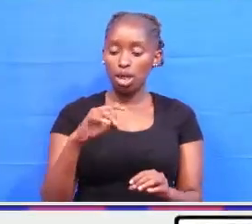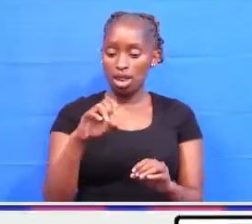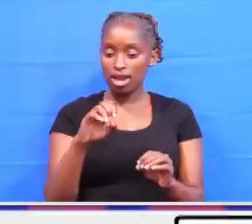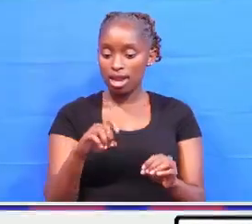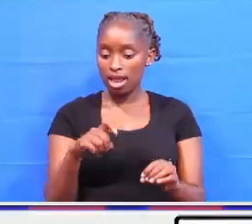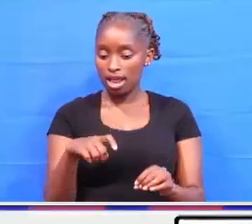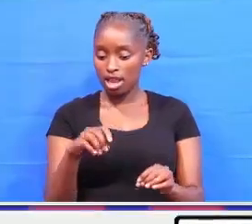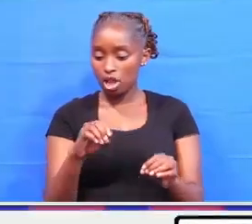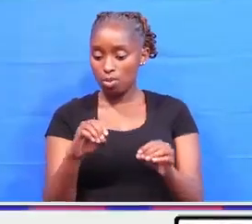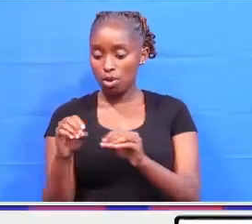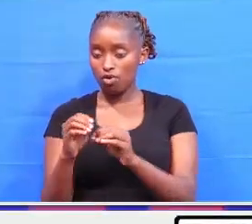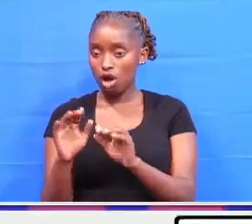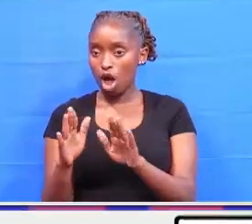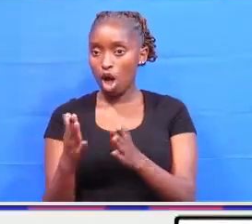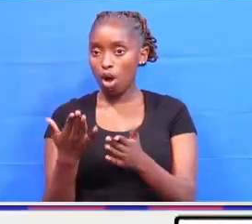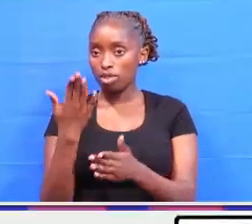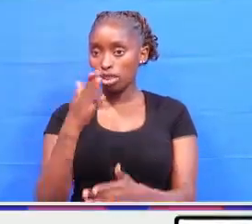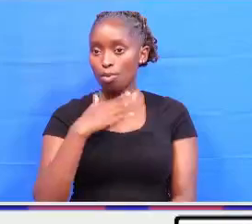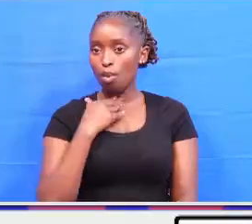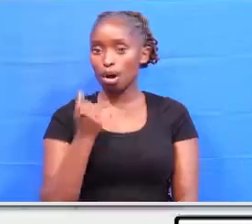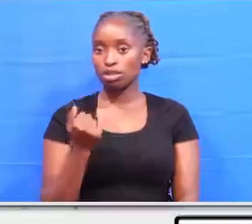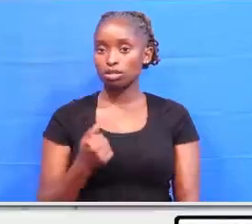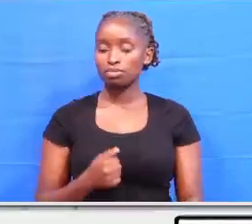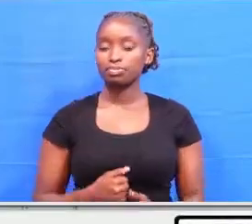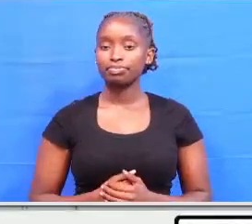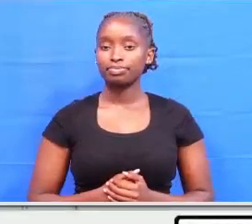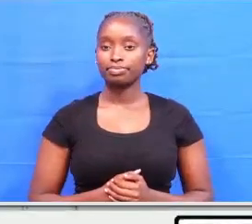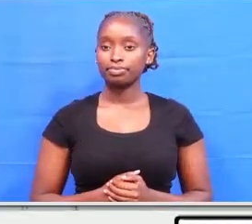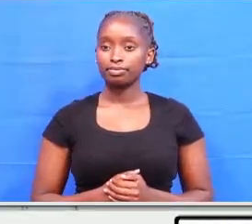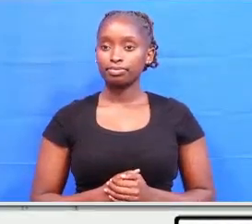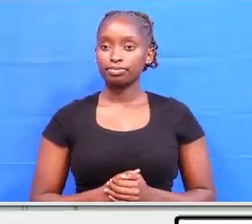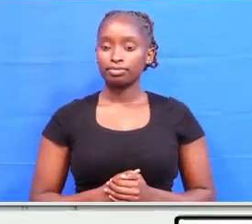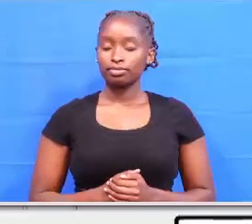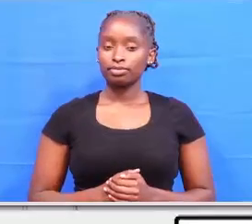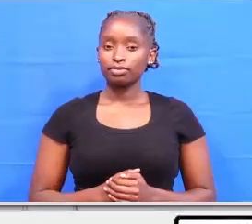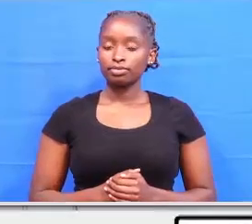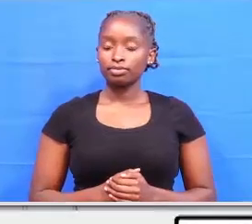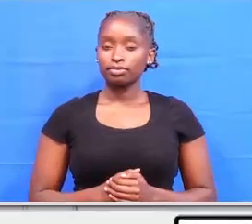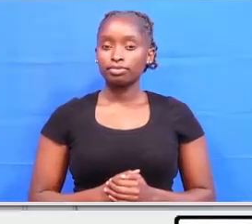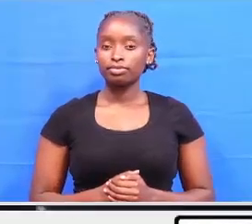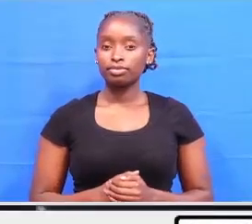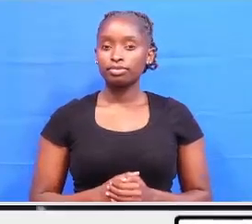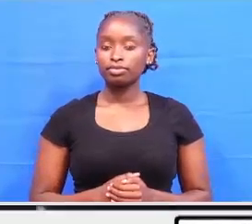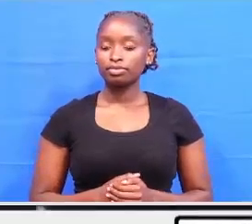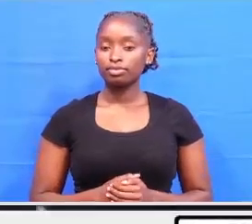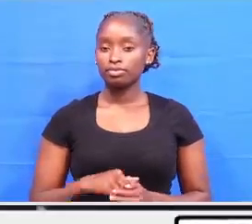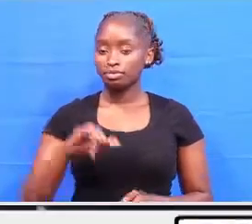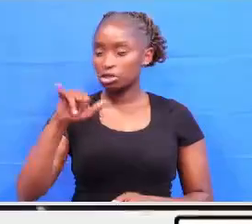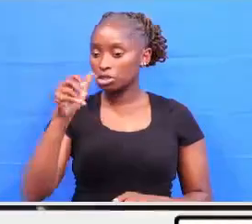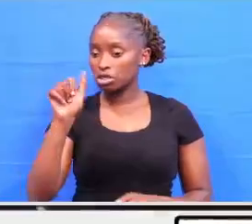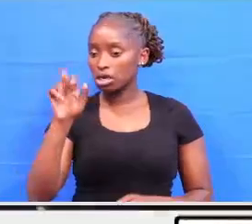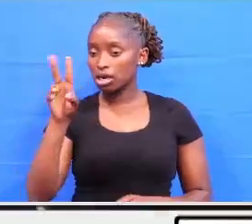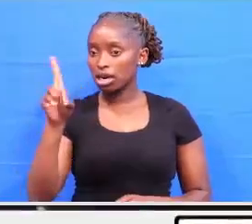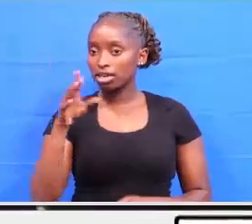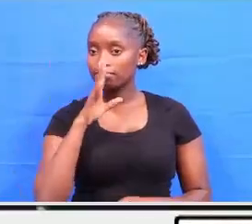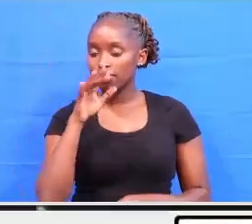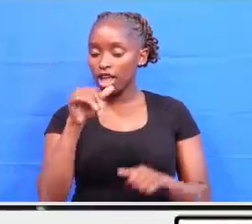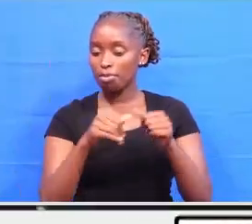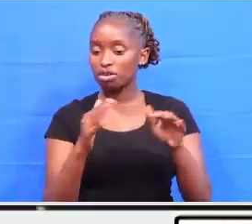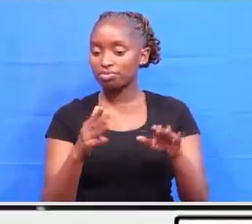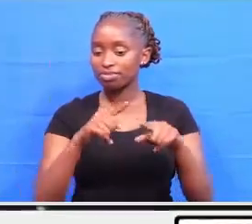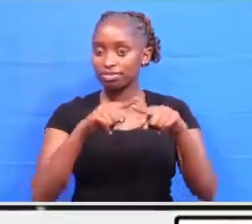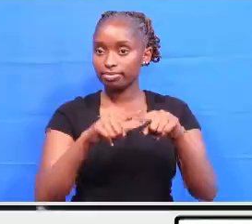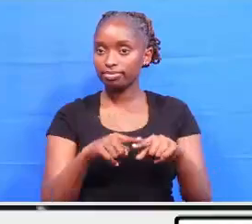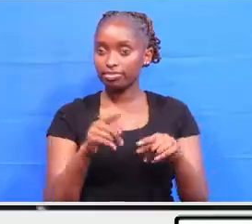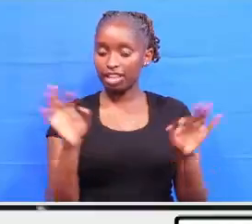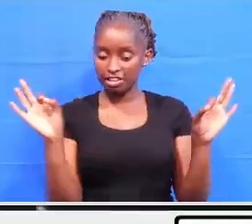at the pace where they are at. All right. Yes. Now, let's talk about standardization, Jared. There is, you know, it's a free market. We